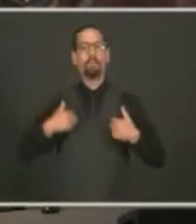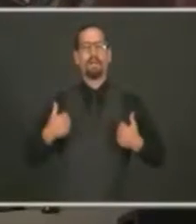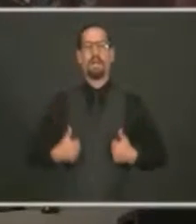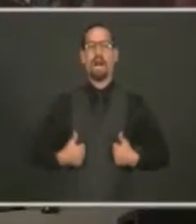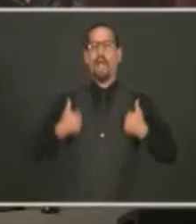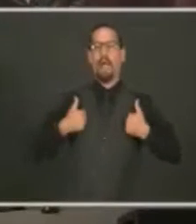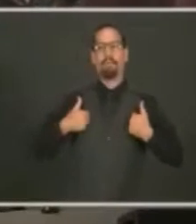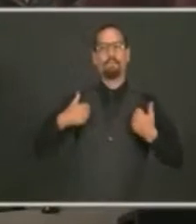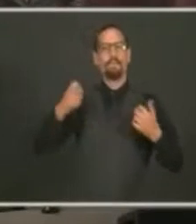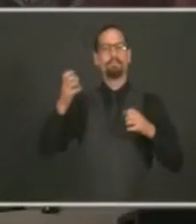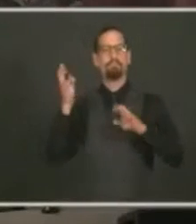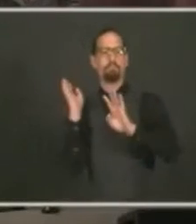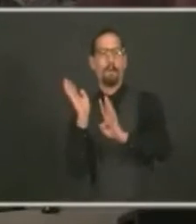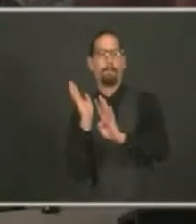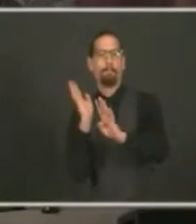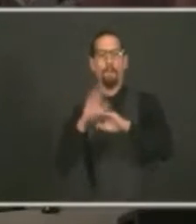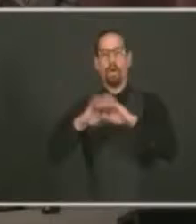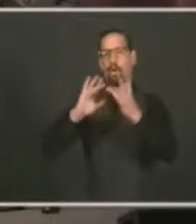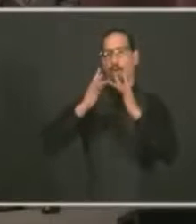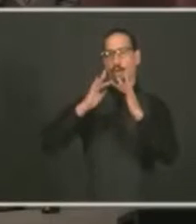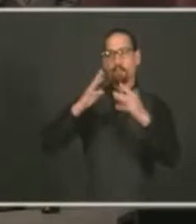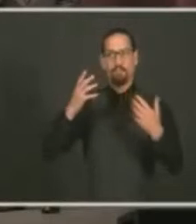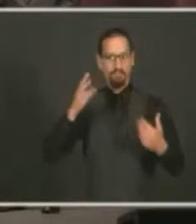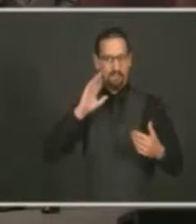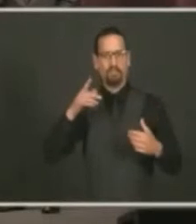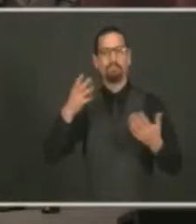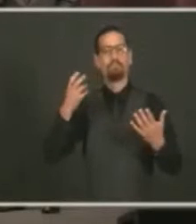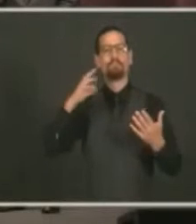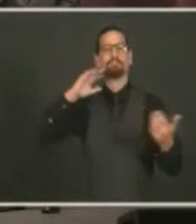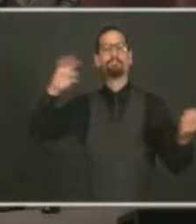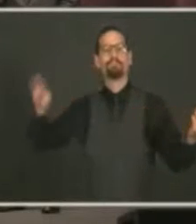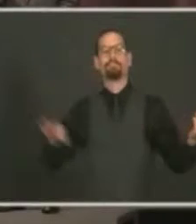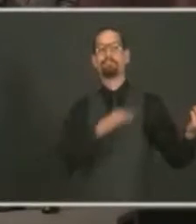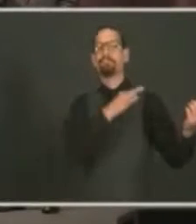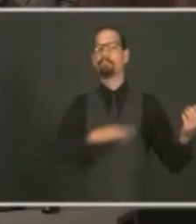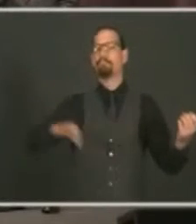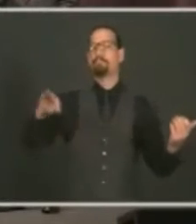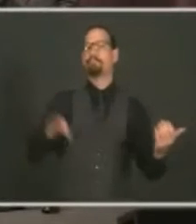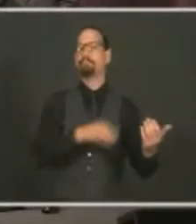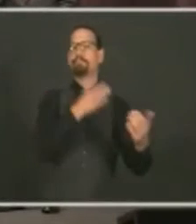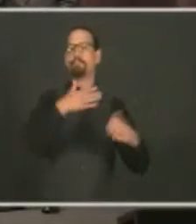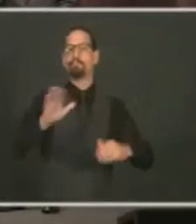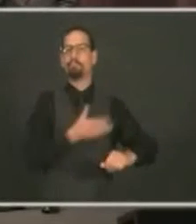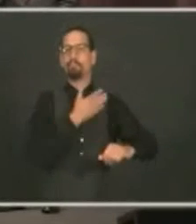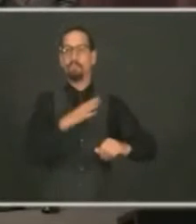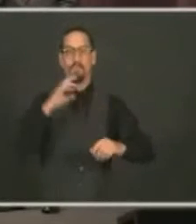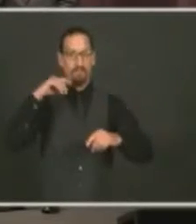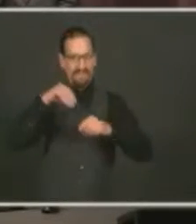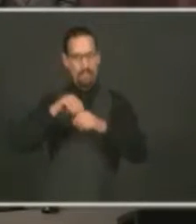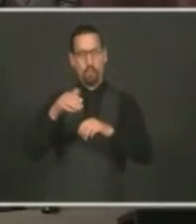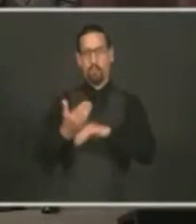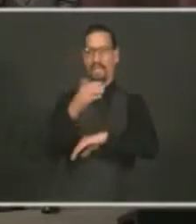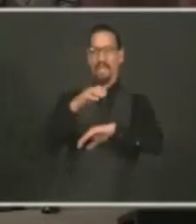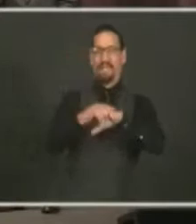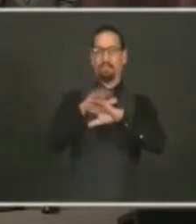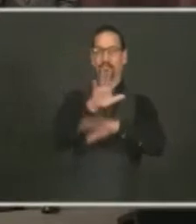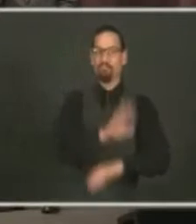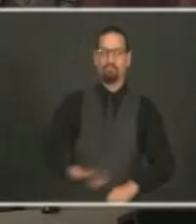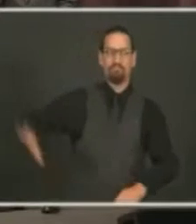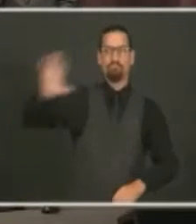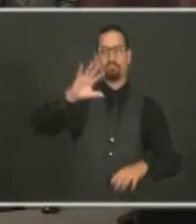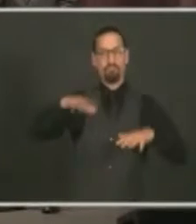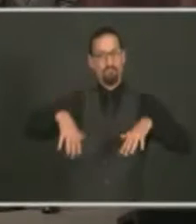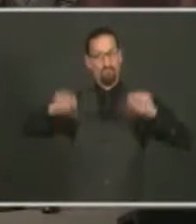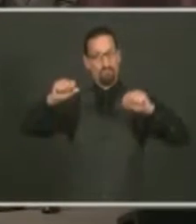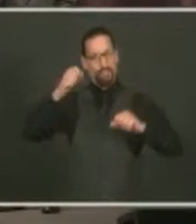and I was just told that it's the first orchestra in New England to have resumed live performances. So